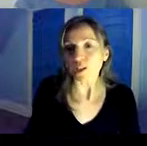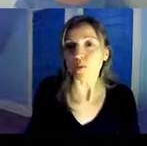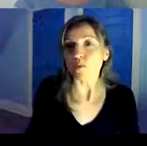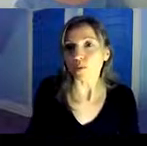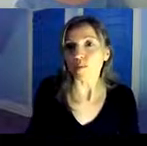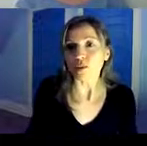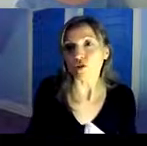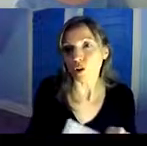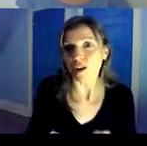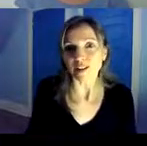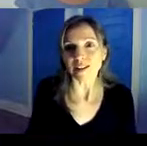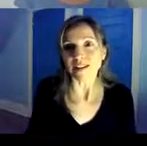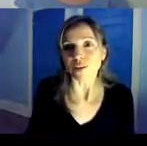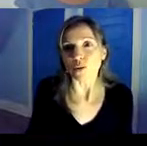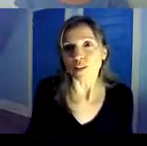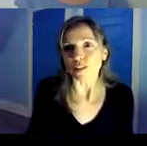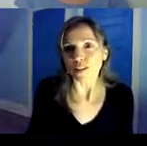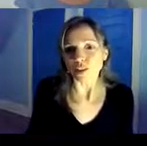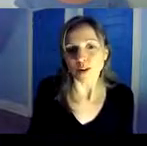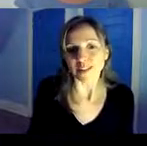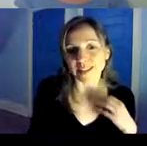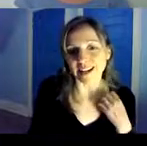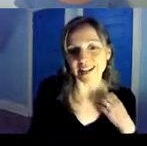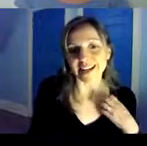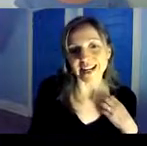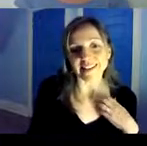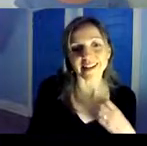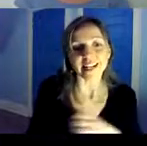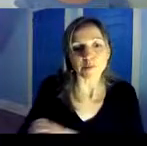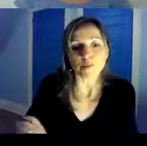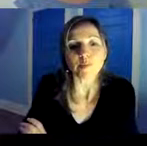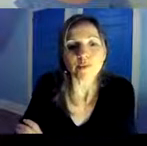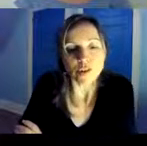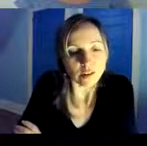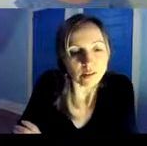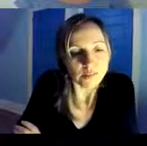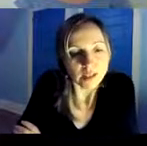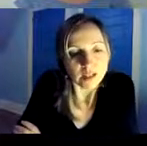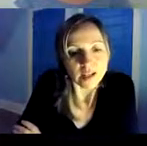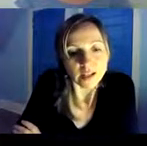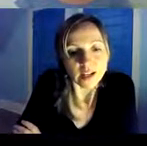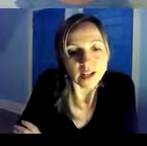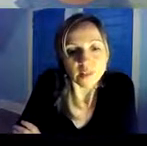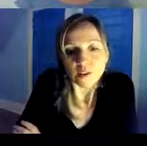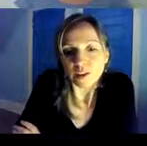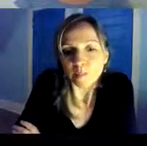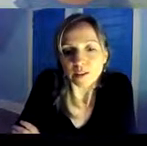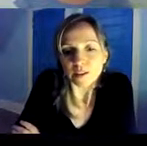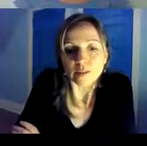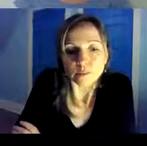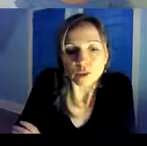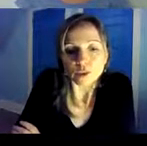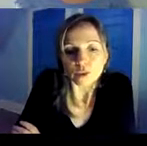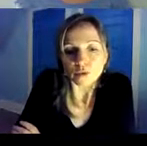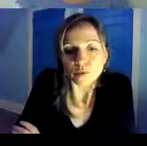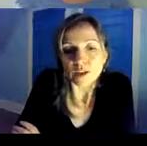It can reach up to 3 meters tall. So it starts off small like that and then can get up to 3 meters tall. And there are a couple other,